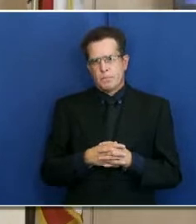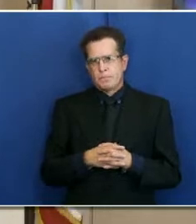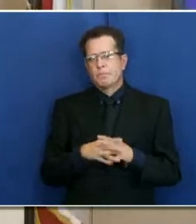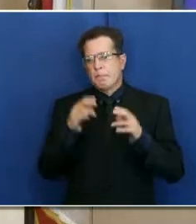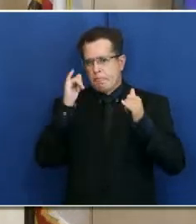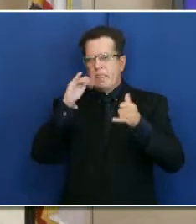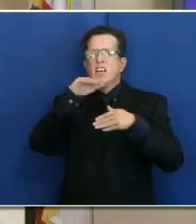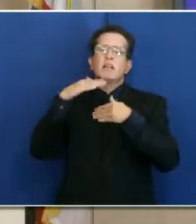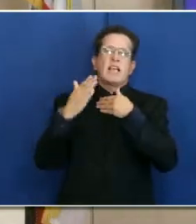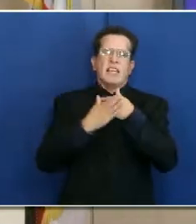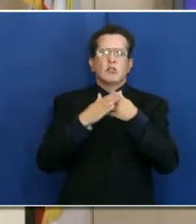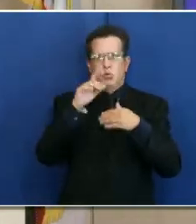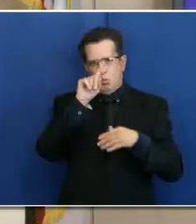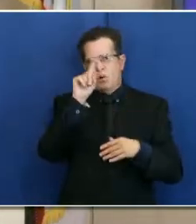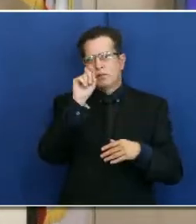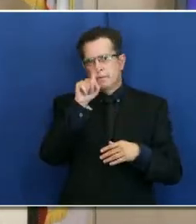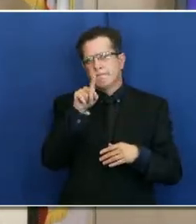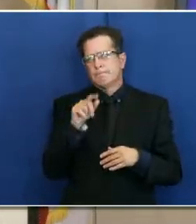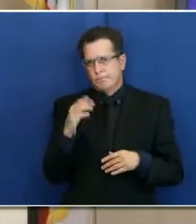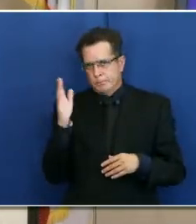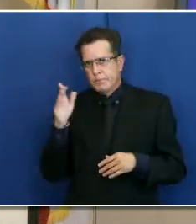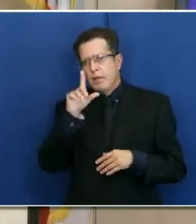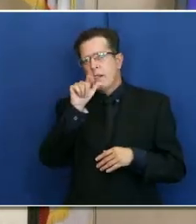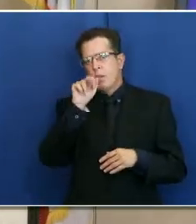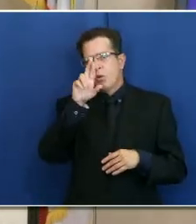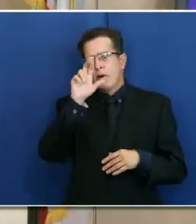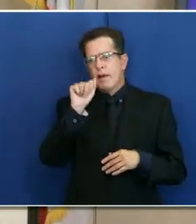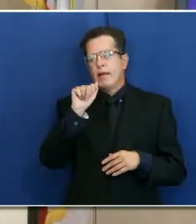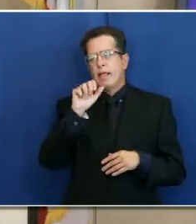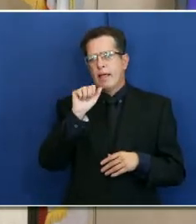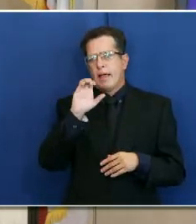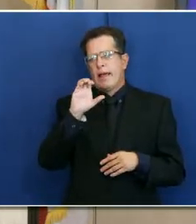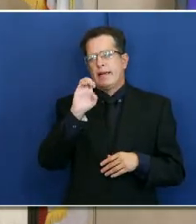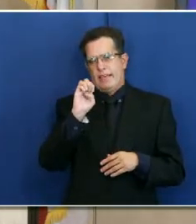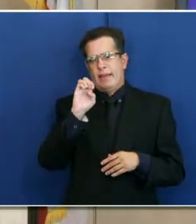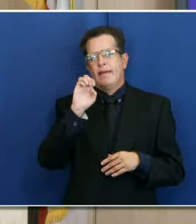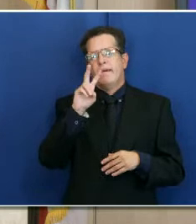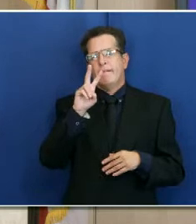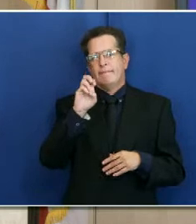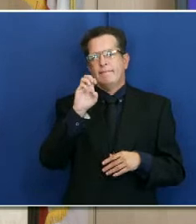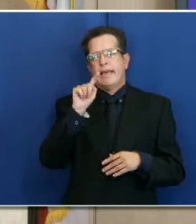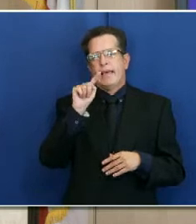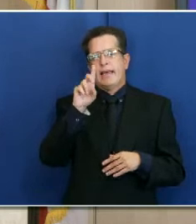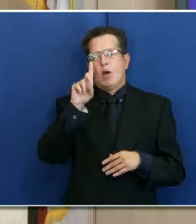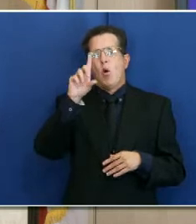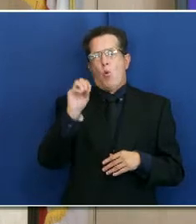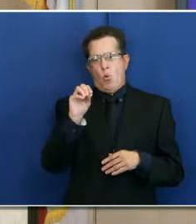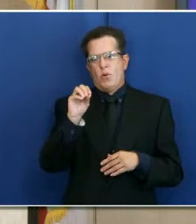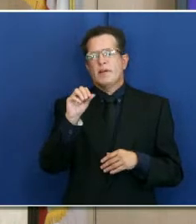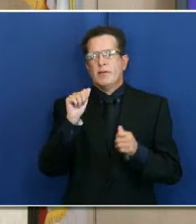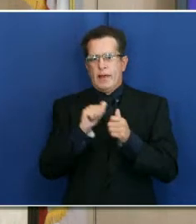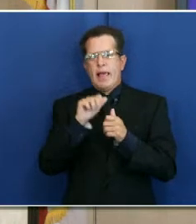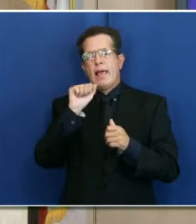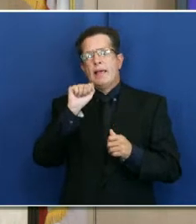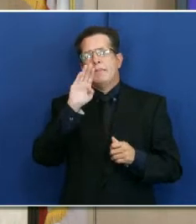Okay, we'll go to the next question. Laura Acevedo with ABC 10 News.